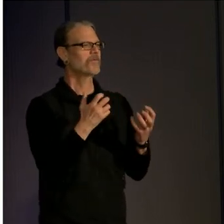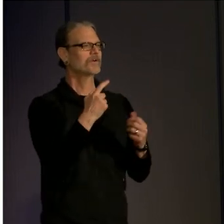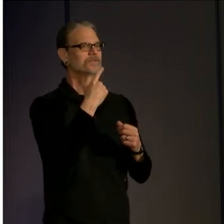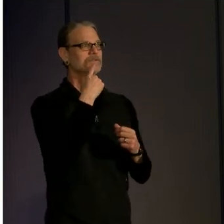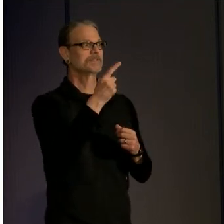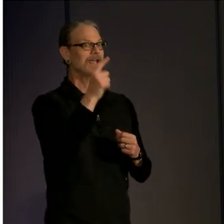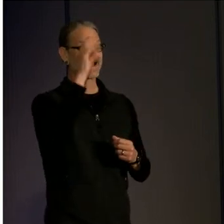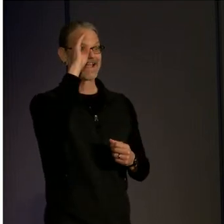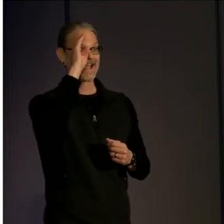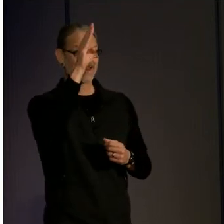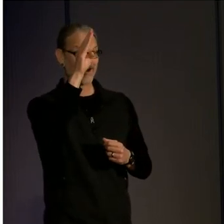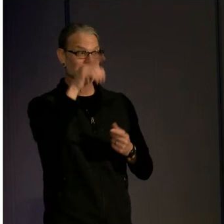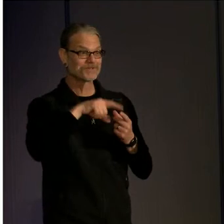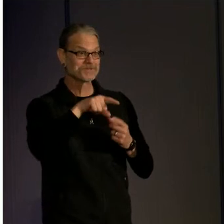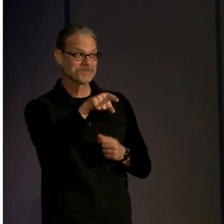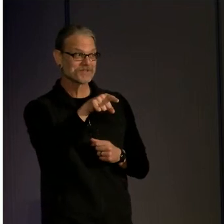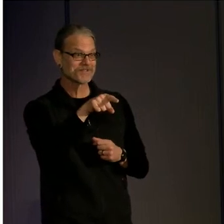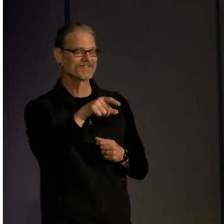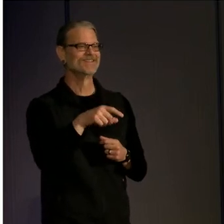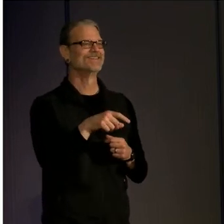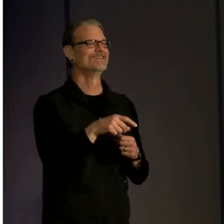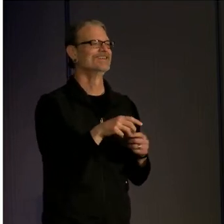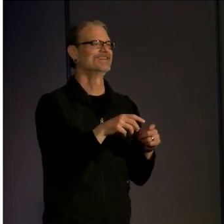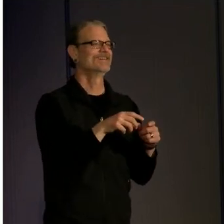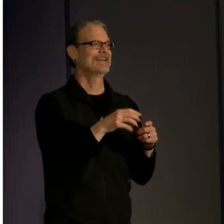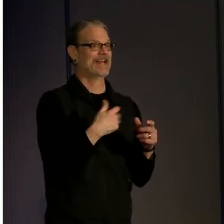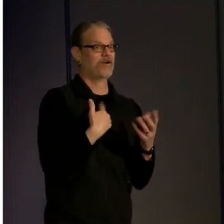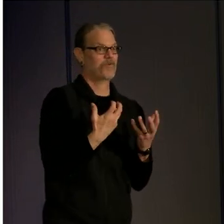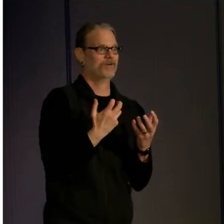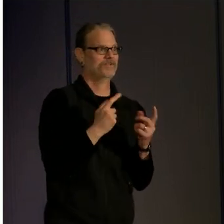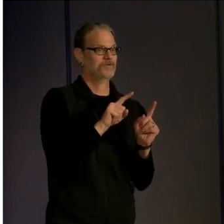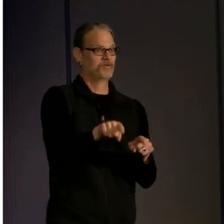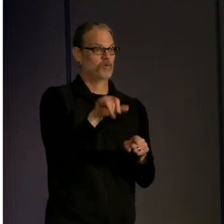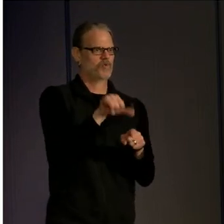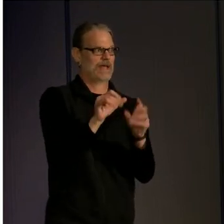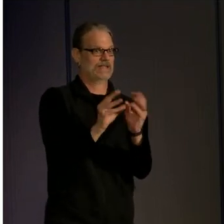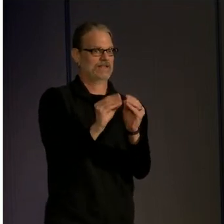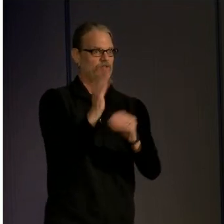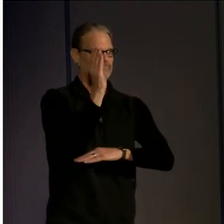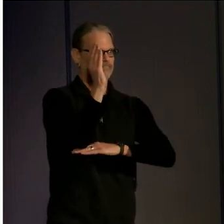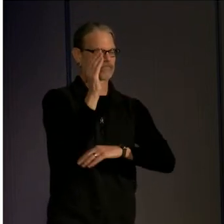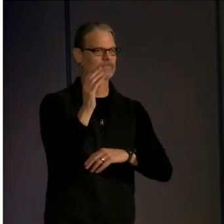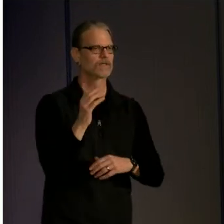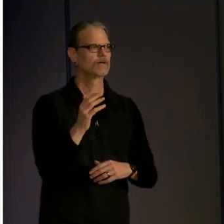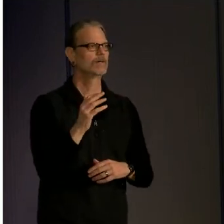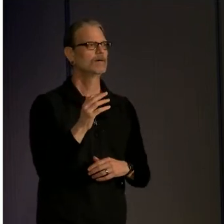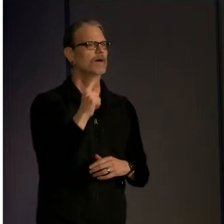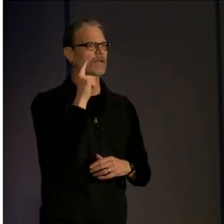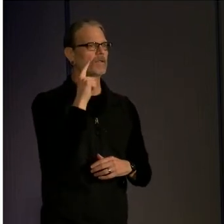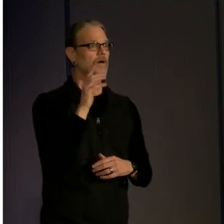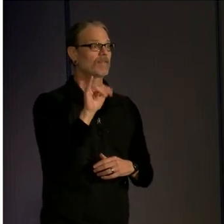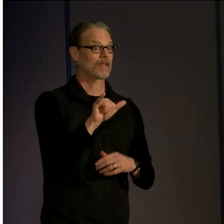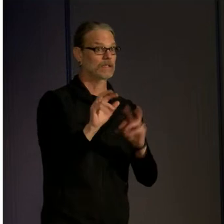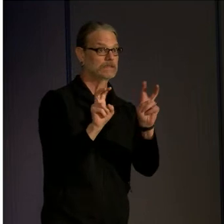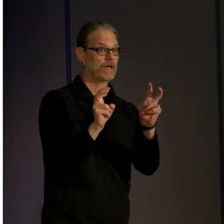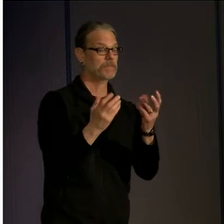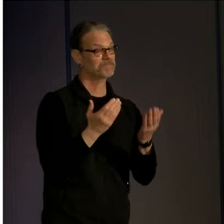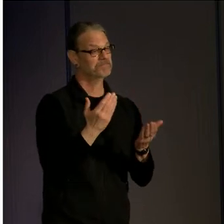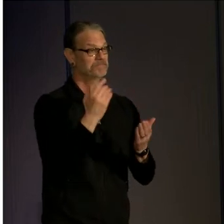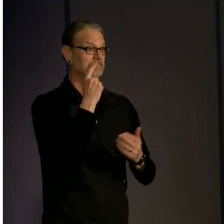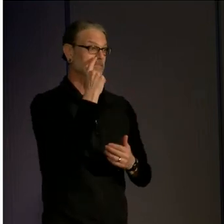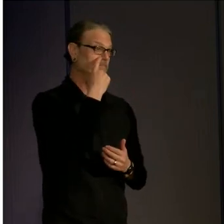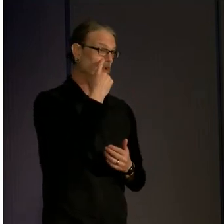her. And I wanted to attend this session. This session seemed like it was going to be kind of a boring topic. The